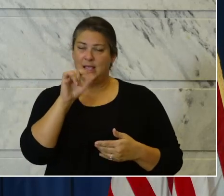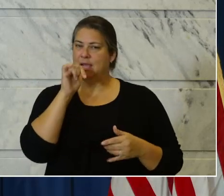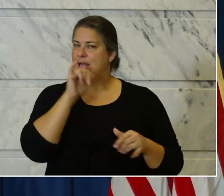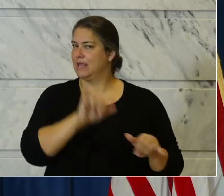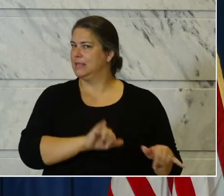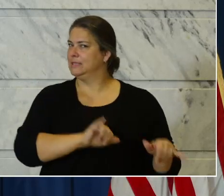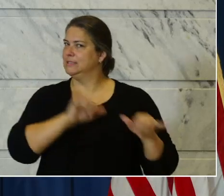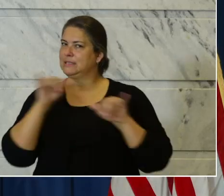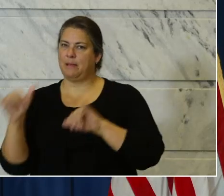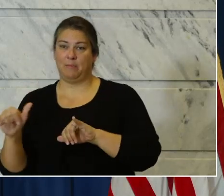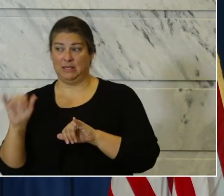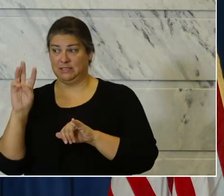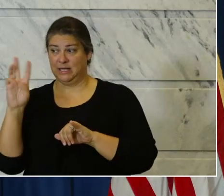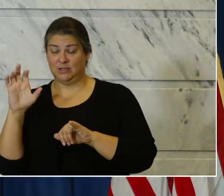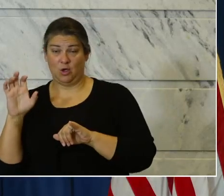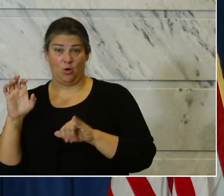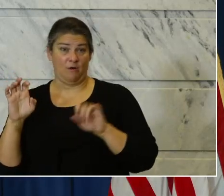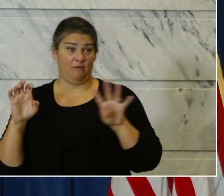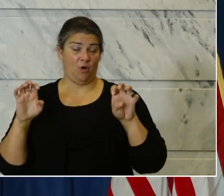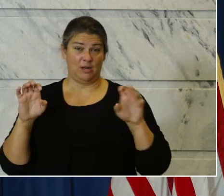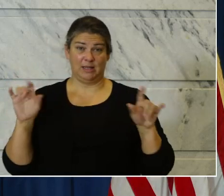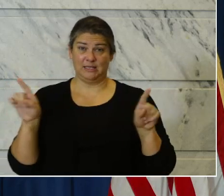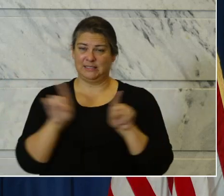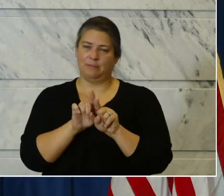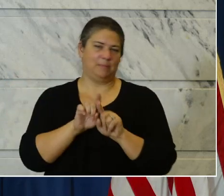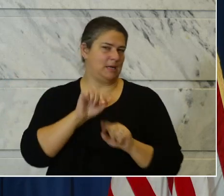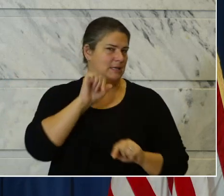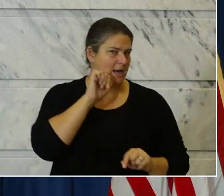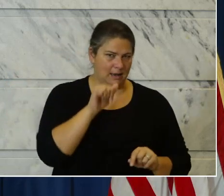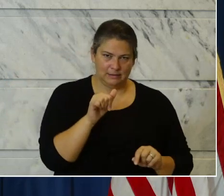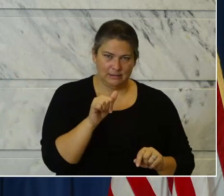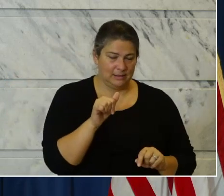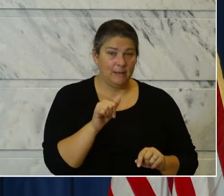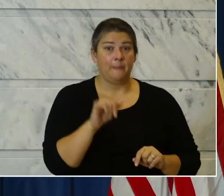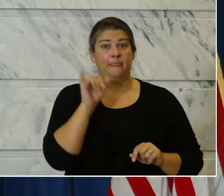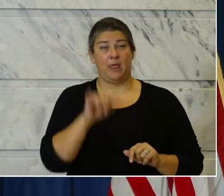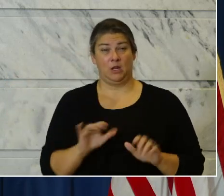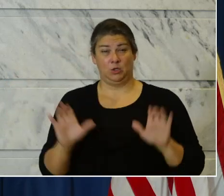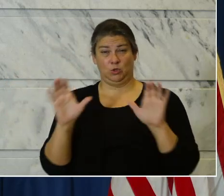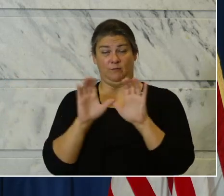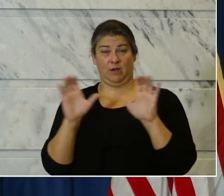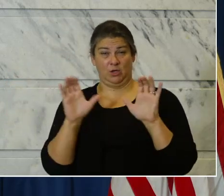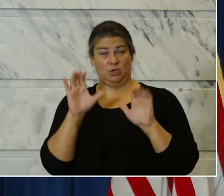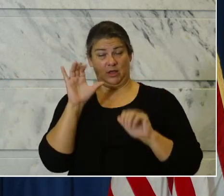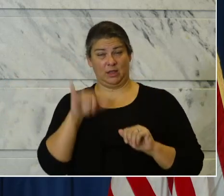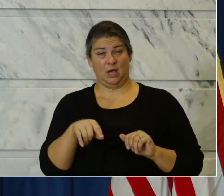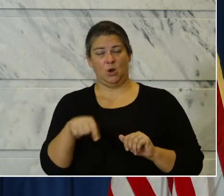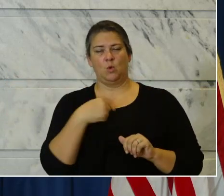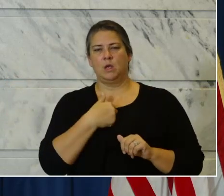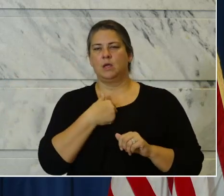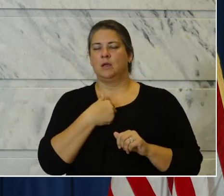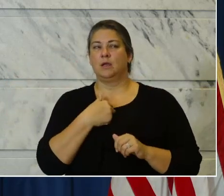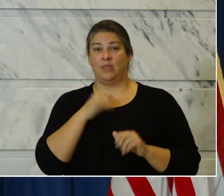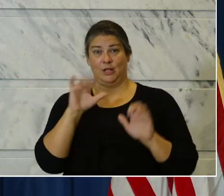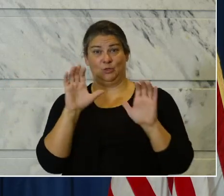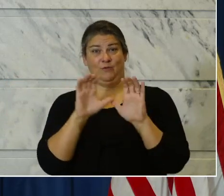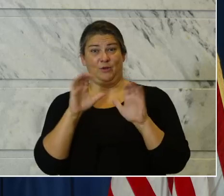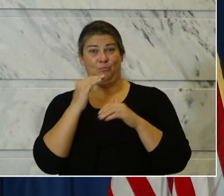prior $600 payment. The eligibility certification is what we're getting so many questions